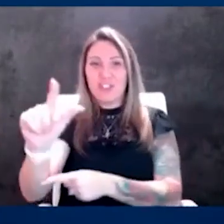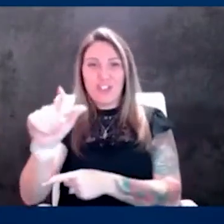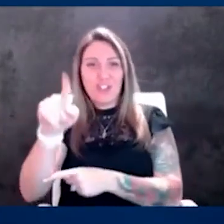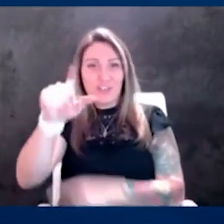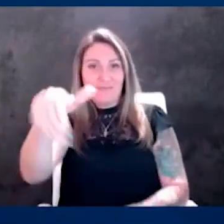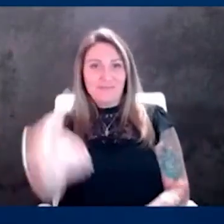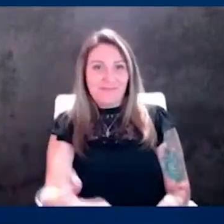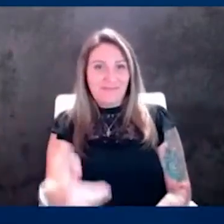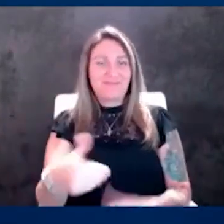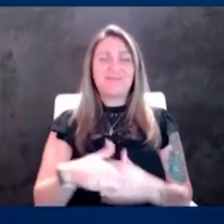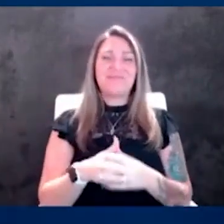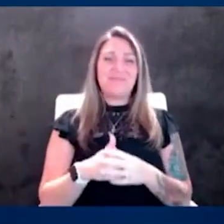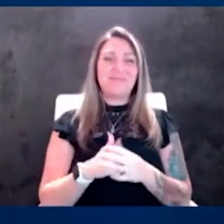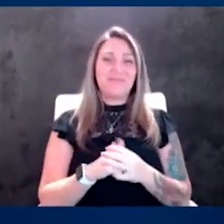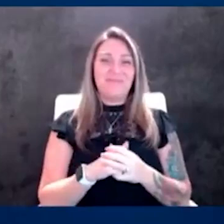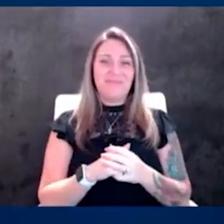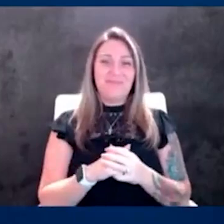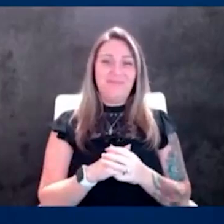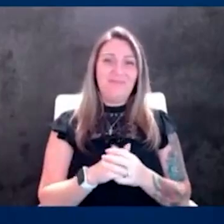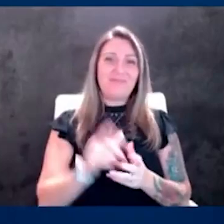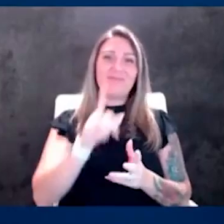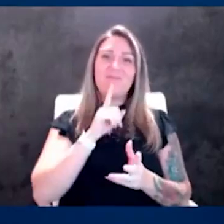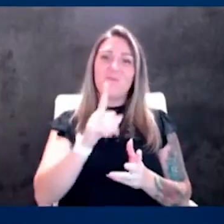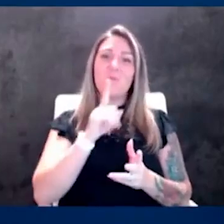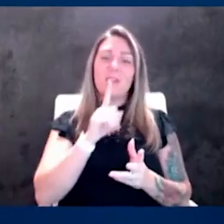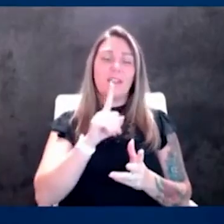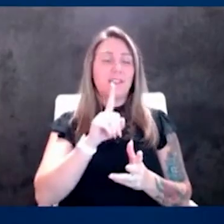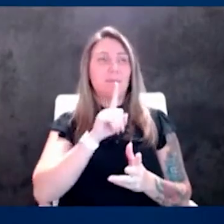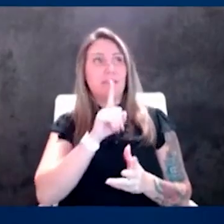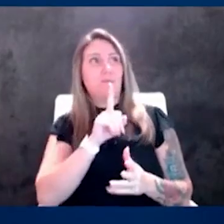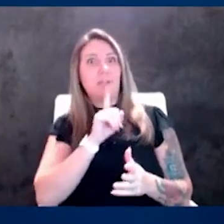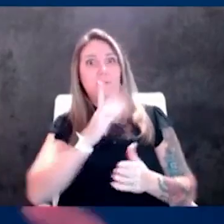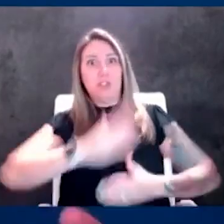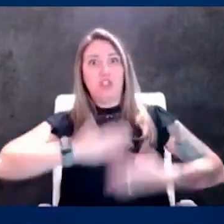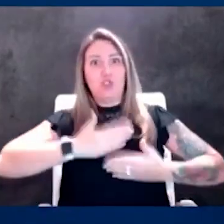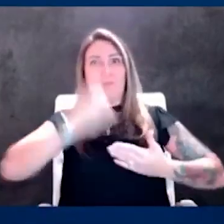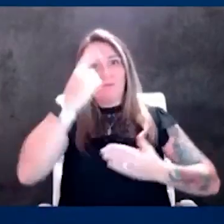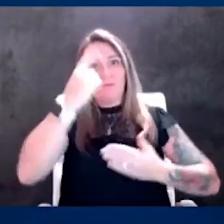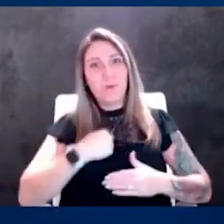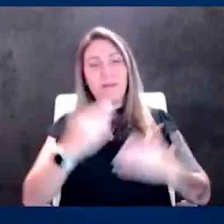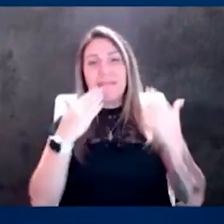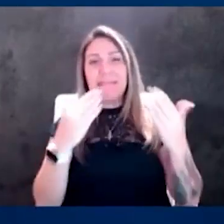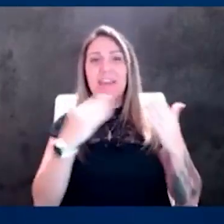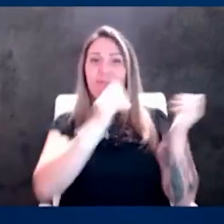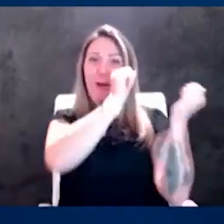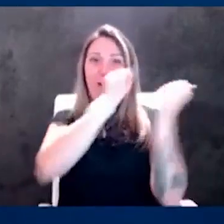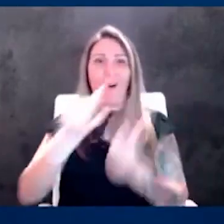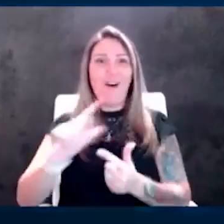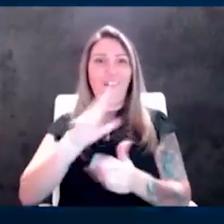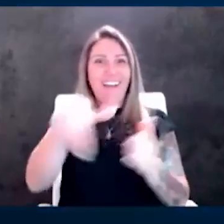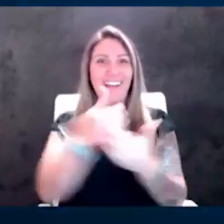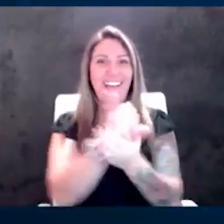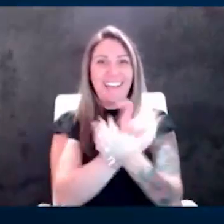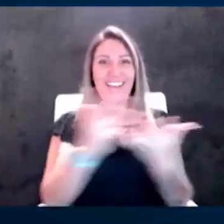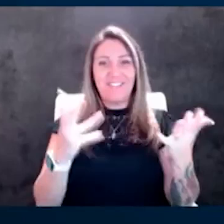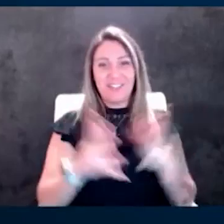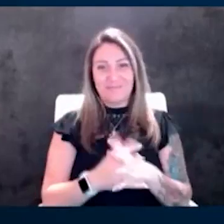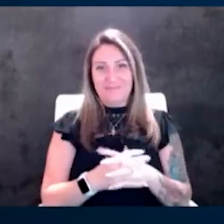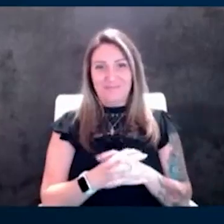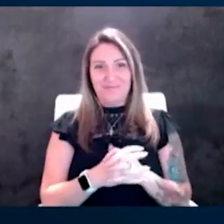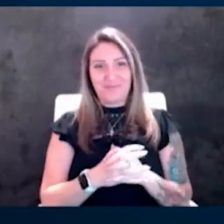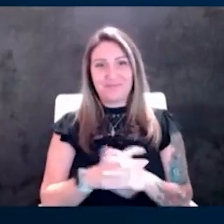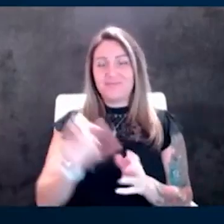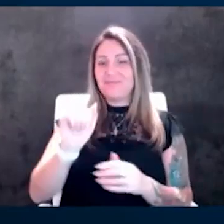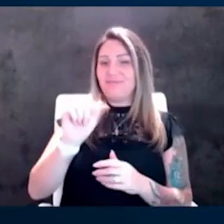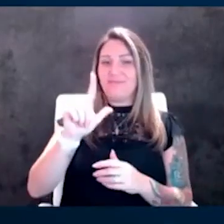just really, this is like a season of joy for me. So thankful for the whole 9 yards. Yeah. So Alexis just told us that she started